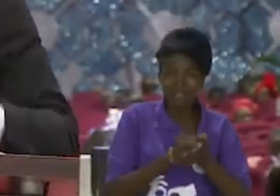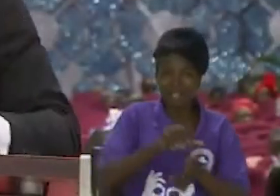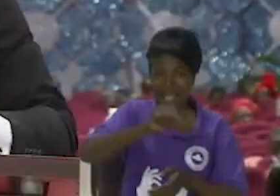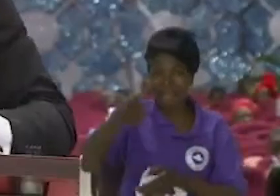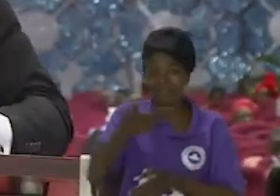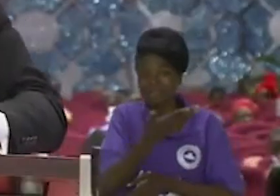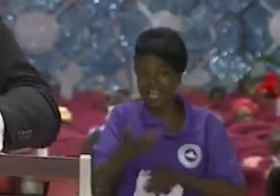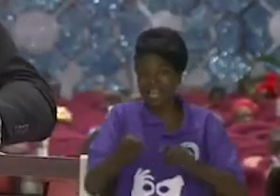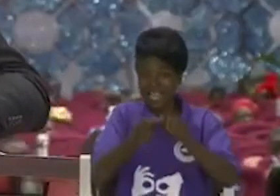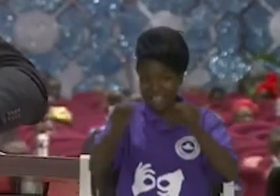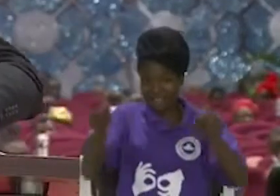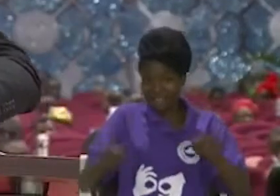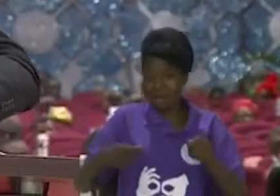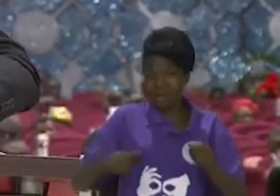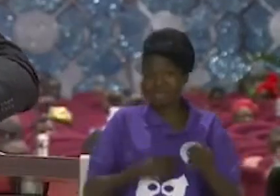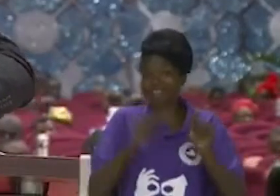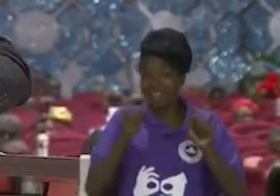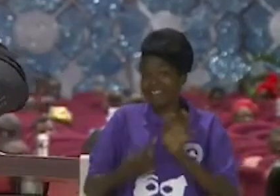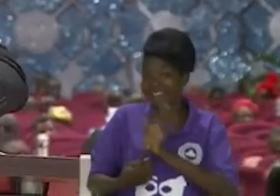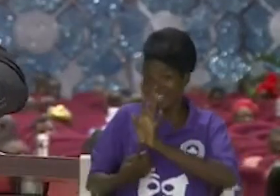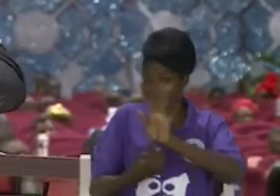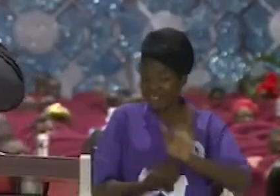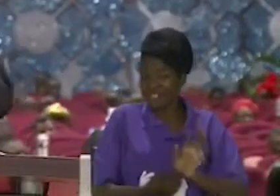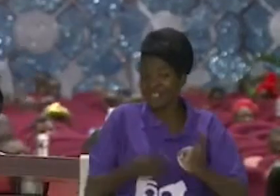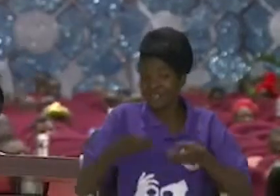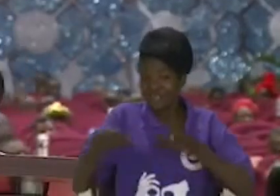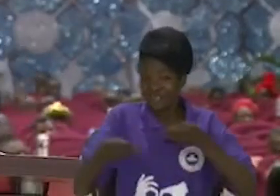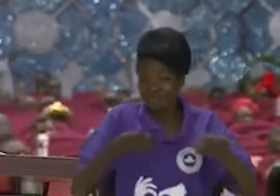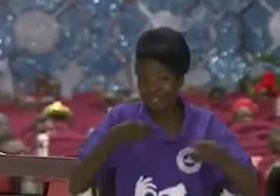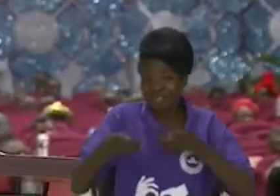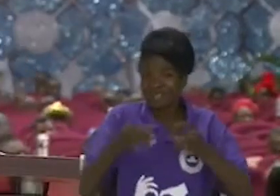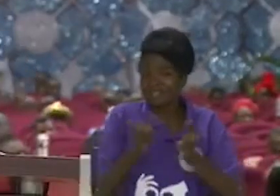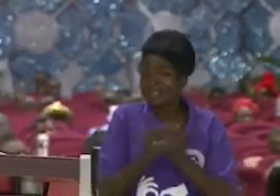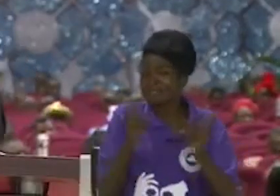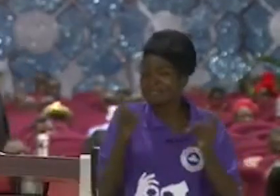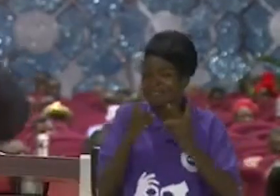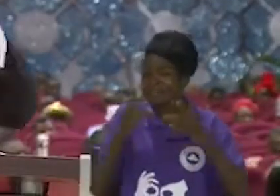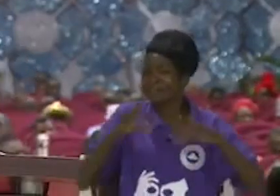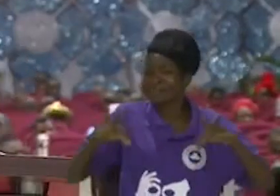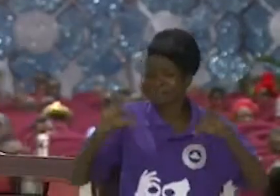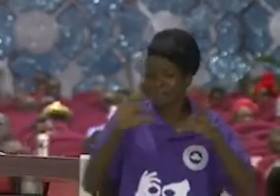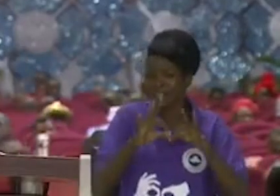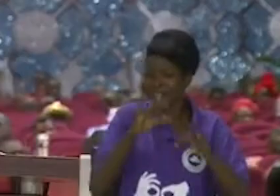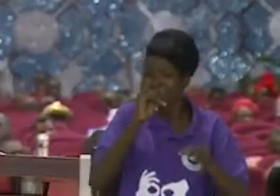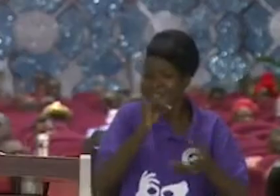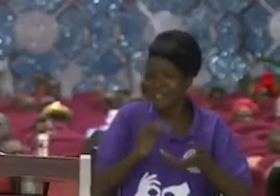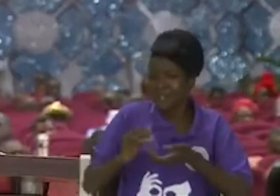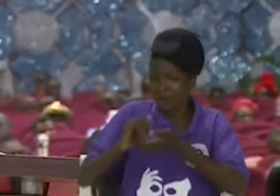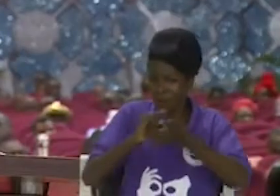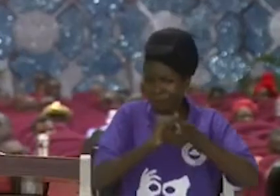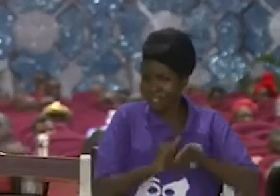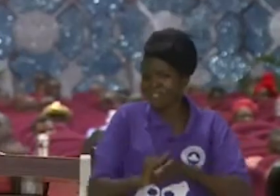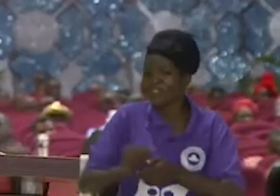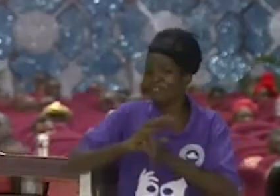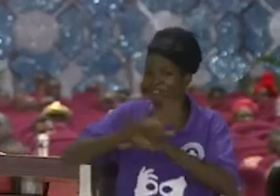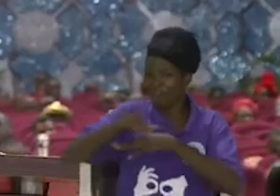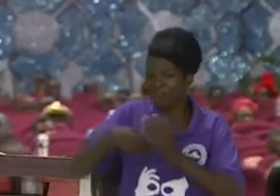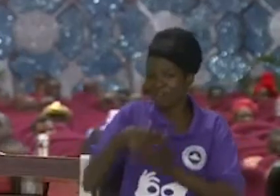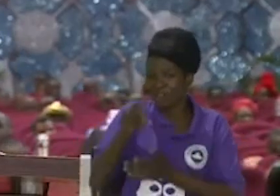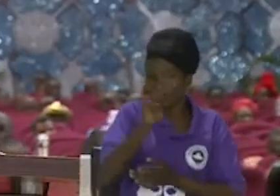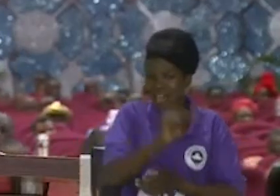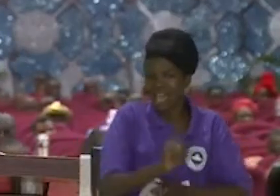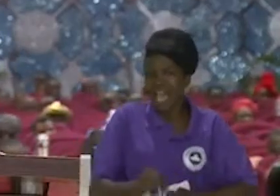another area where we can express dominion, which I believe is more important than all this one, is a combination of all of them.